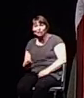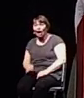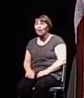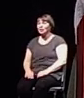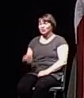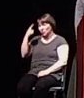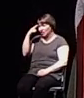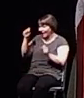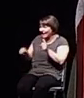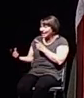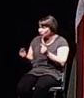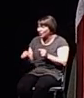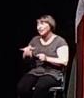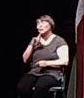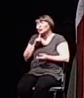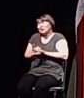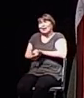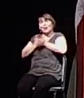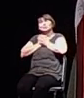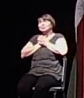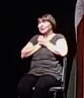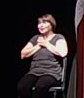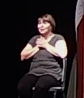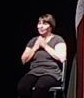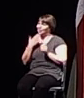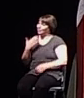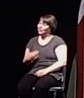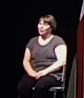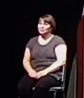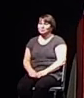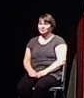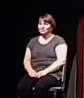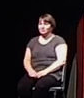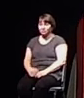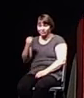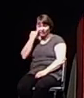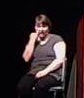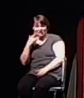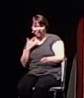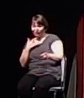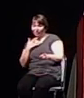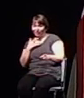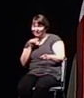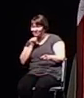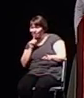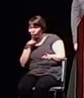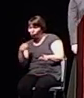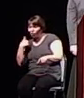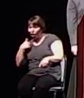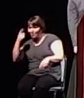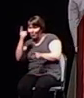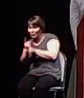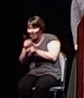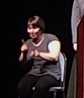to do it. That really helps a lot. As for the skeptics out there or those who aren't sure that I'm the right person to